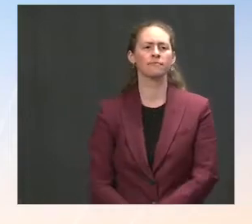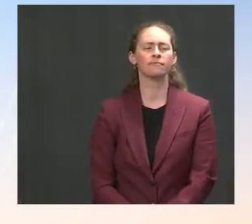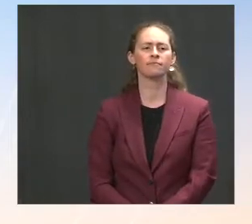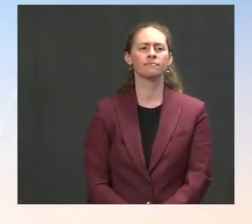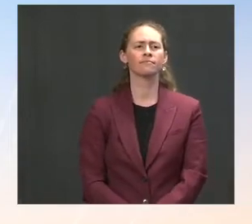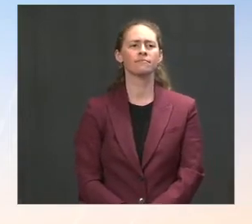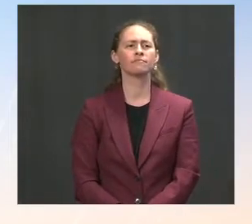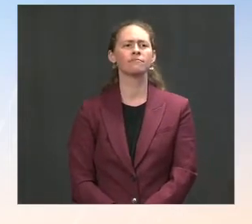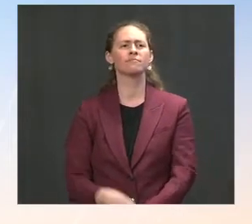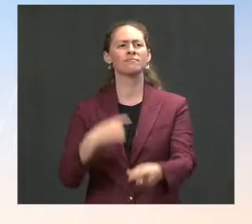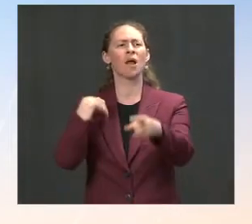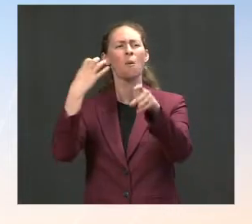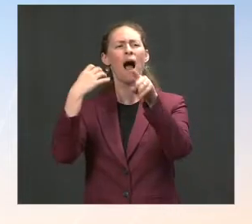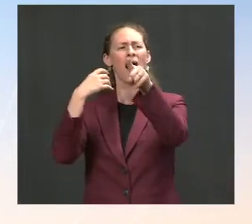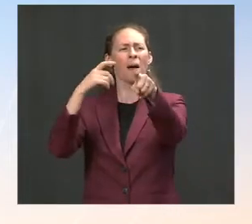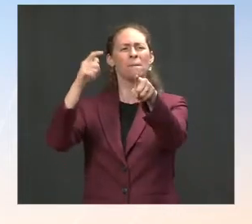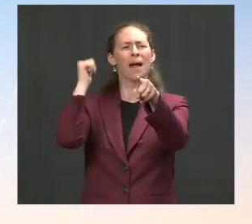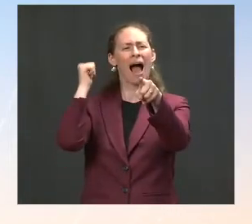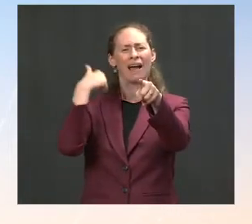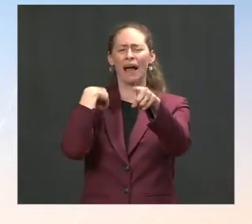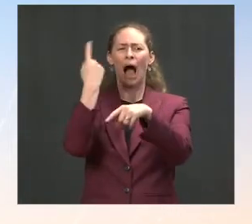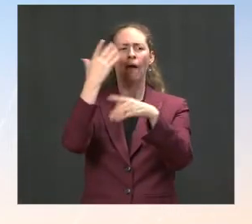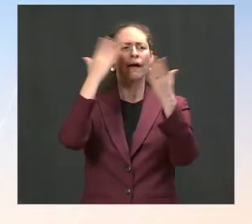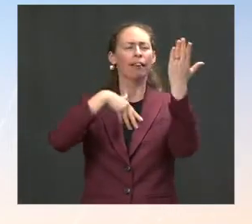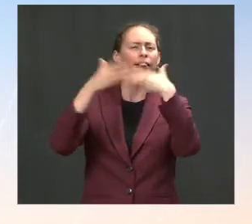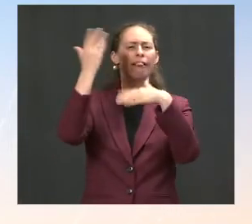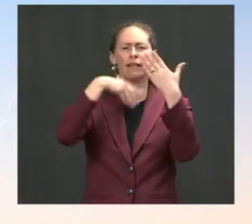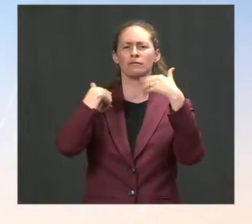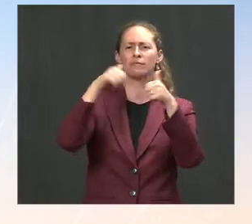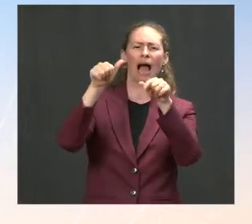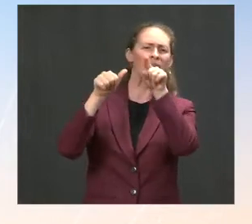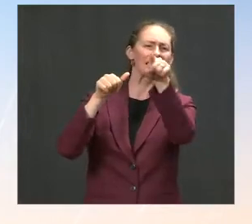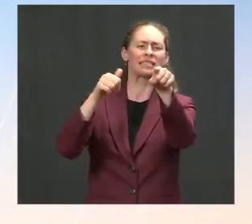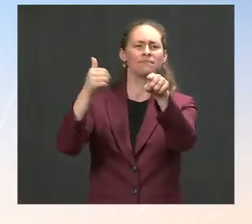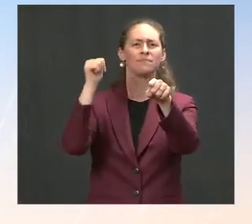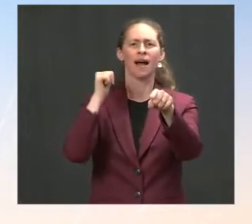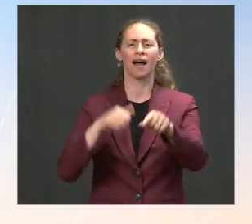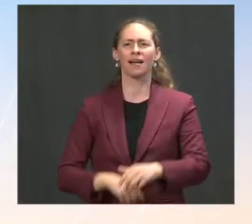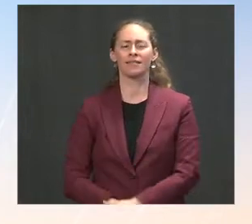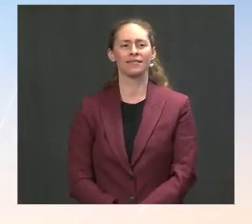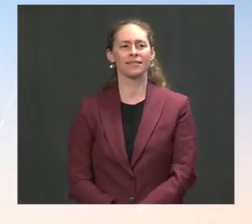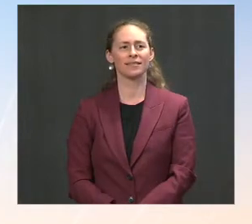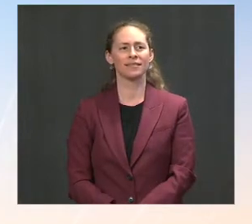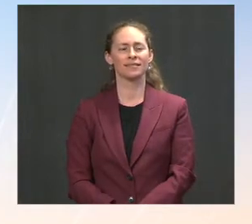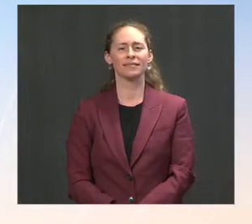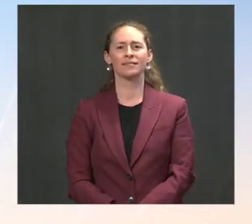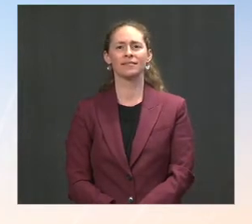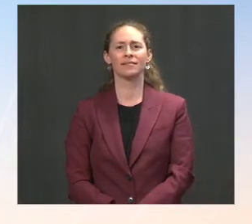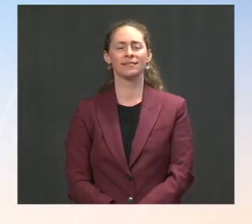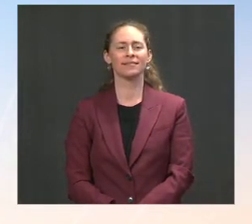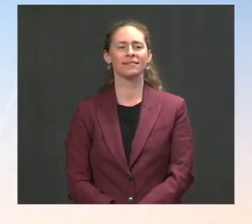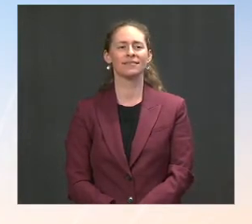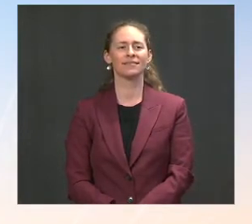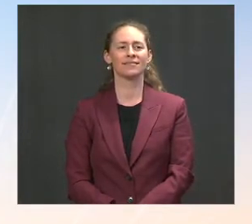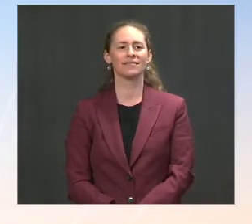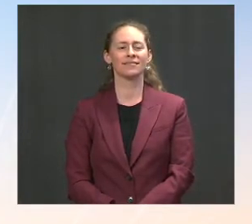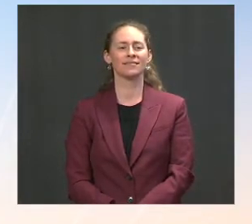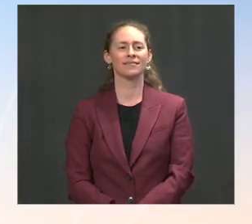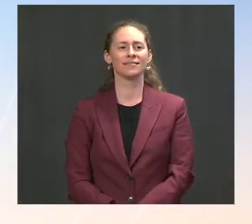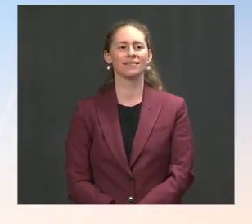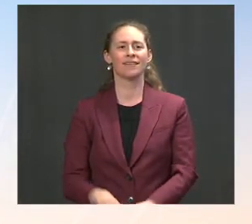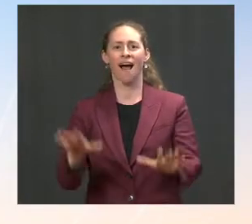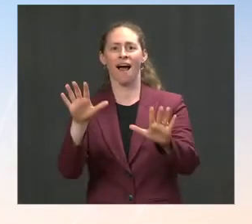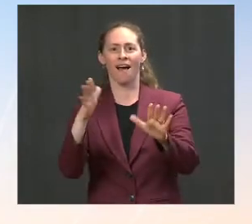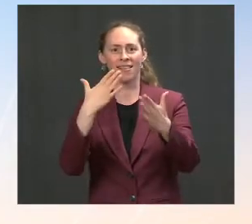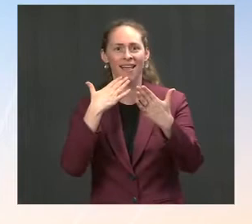not always good at that. Mike Memley, do you have a question today? Yes, Jen, thank you. We've talked Okay. a lot this.